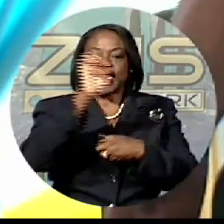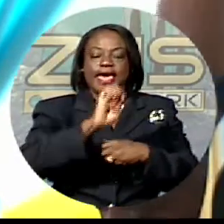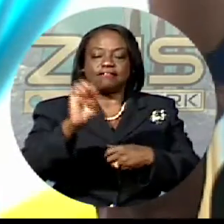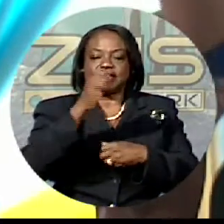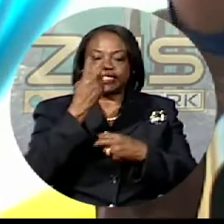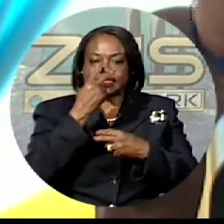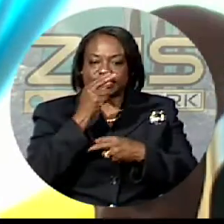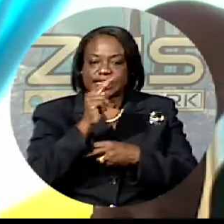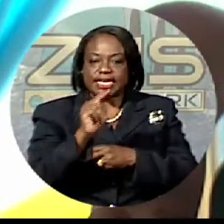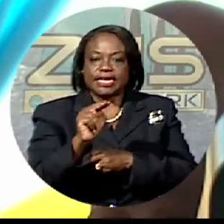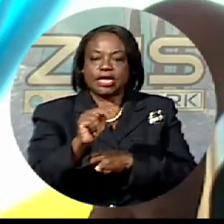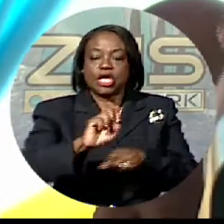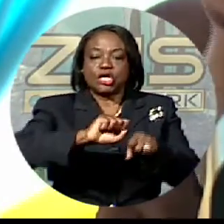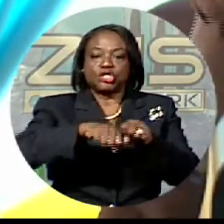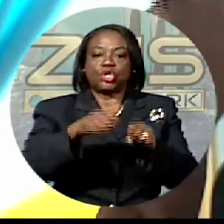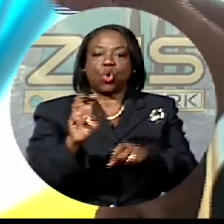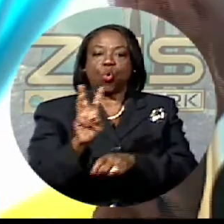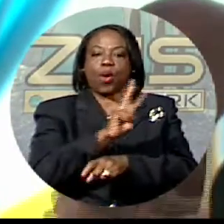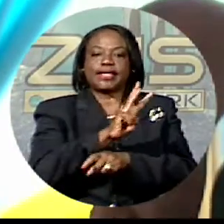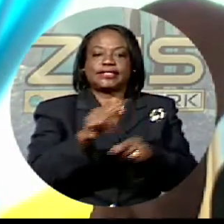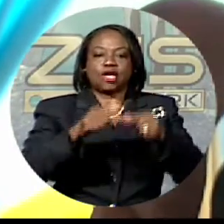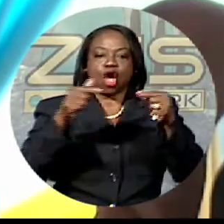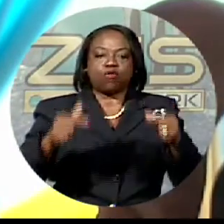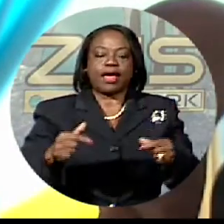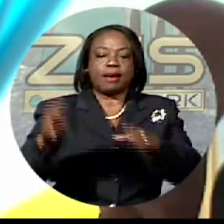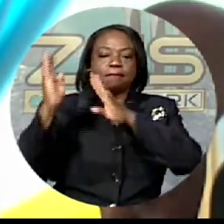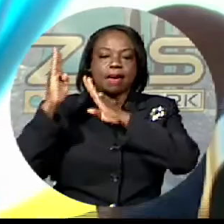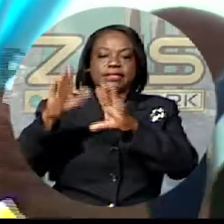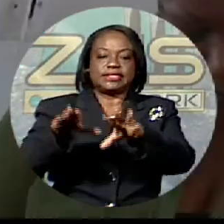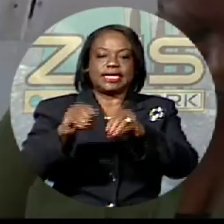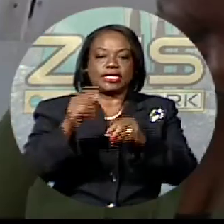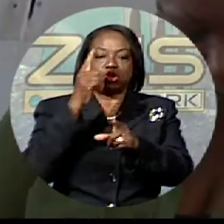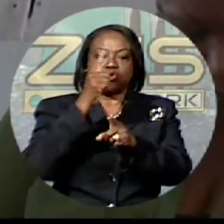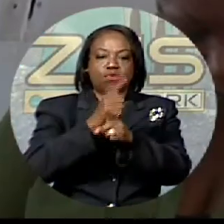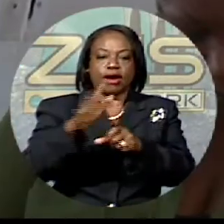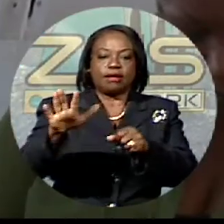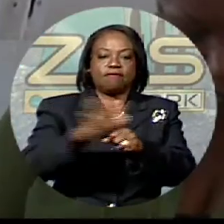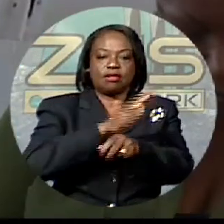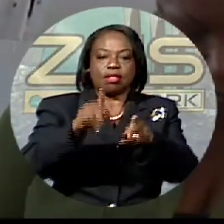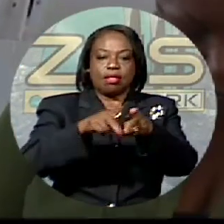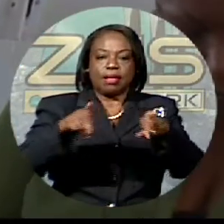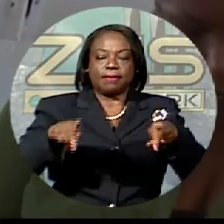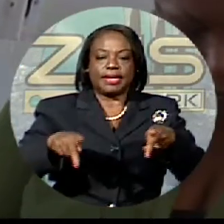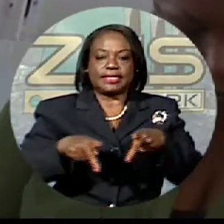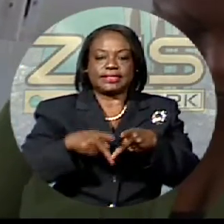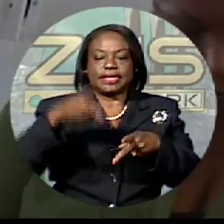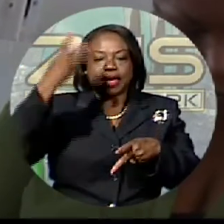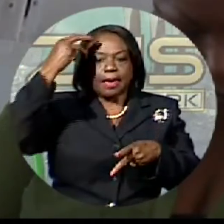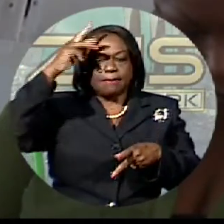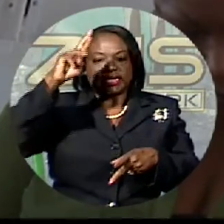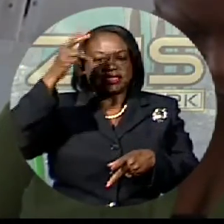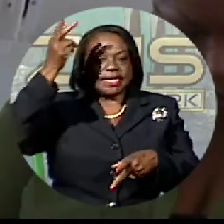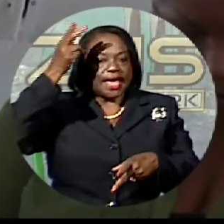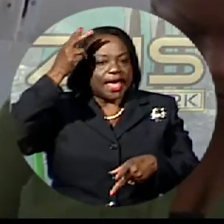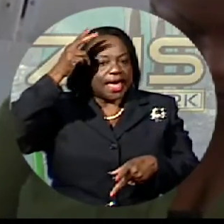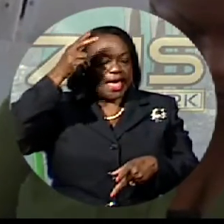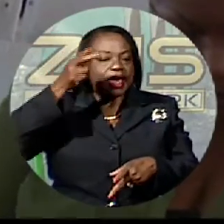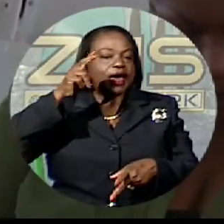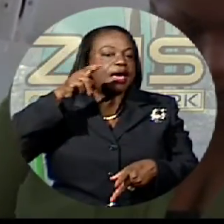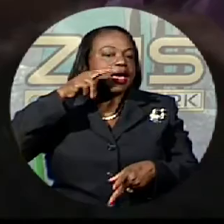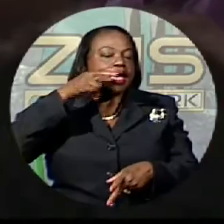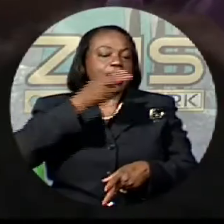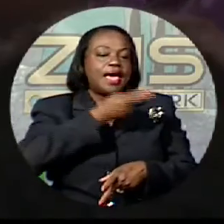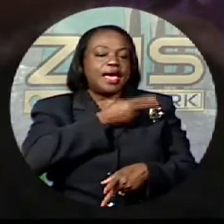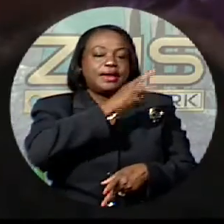So, West Grand Bahama is taking its rightful place. Working Minister. Minister Hannah-Martin was speaking at the